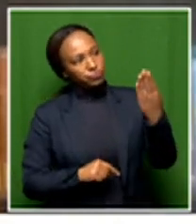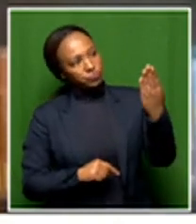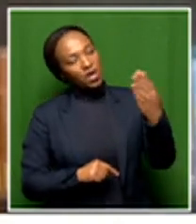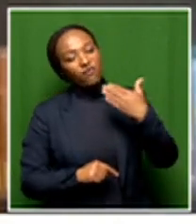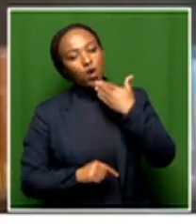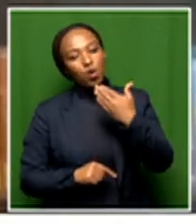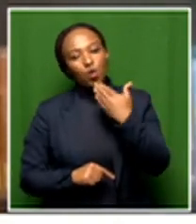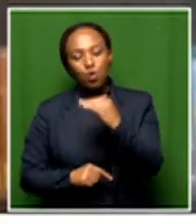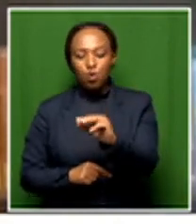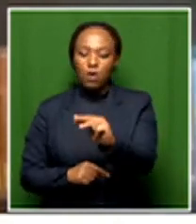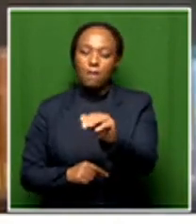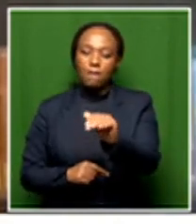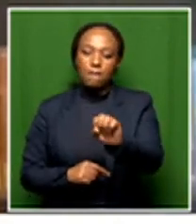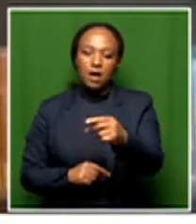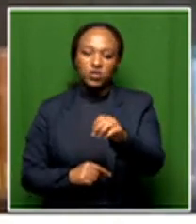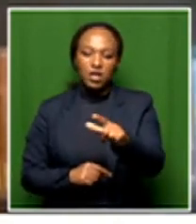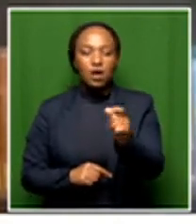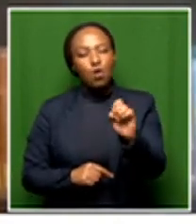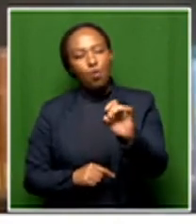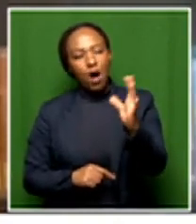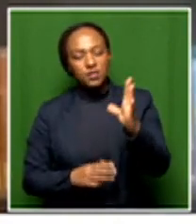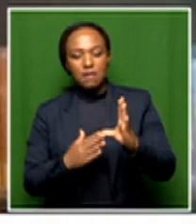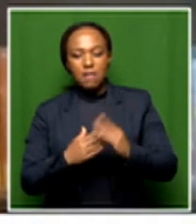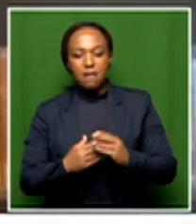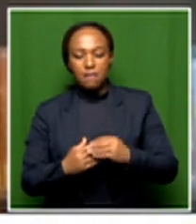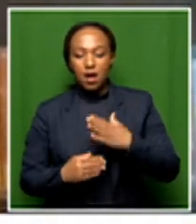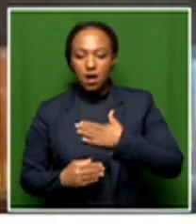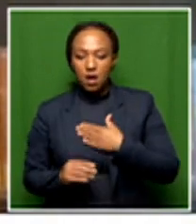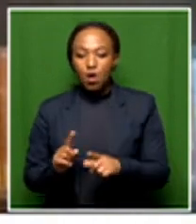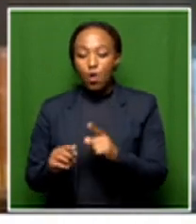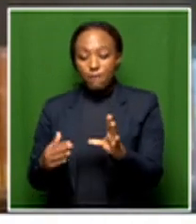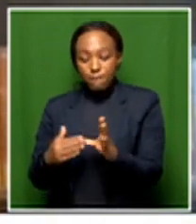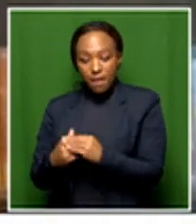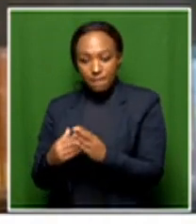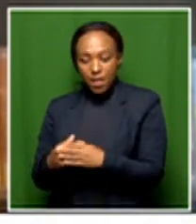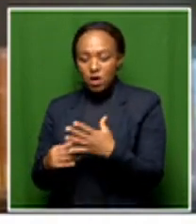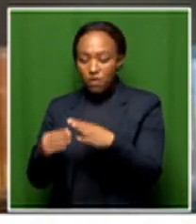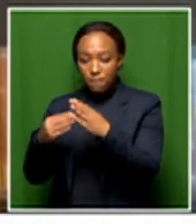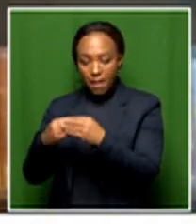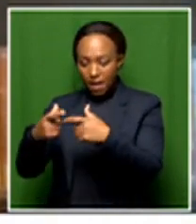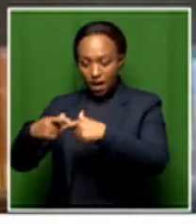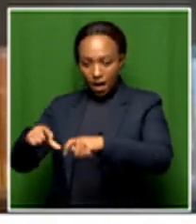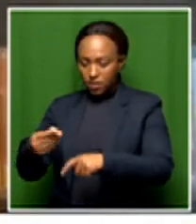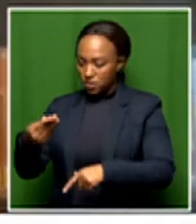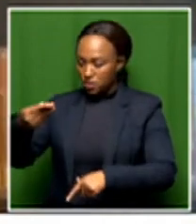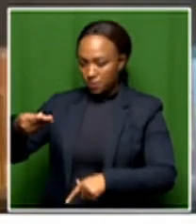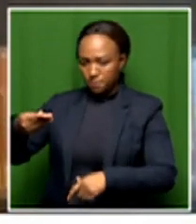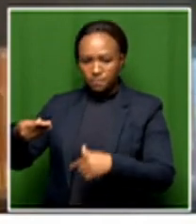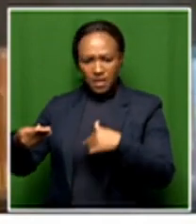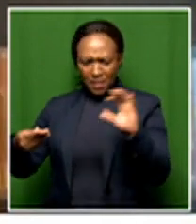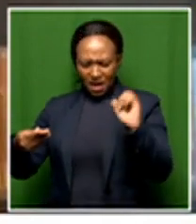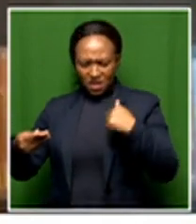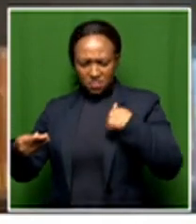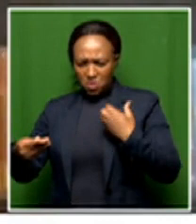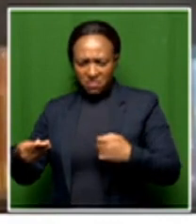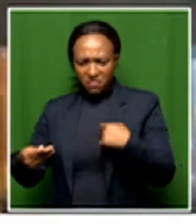and say, Prince Mashele was once our member. When you are a member of a political party, you have a membership card. A thing like that does not